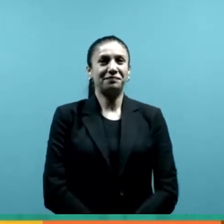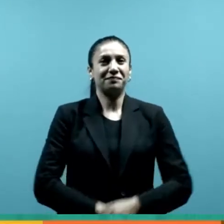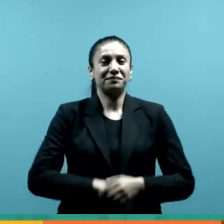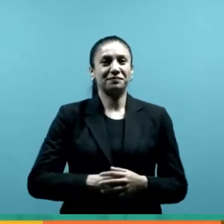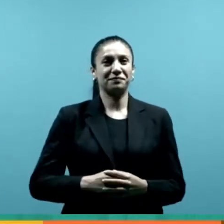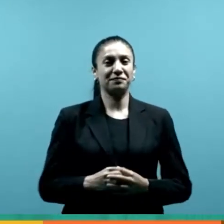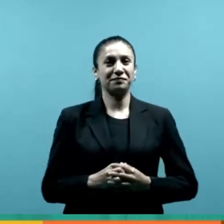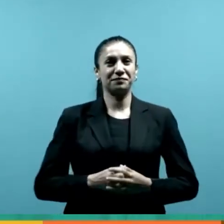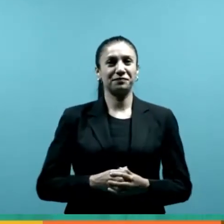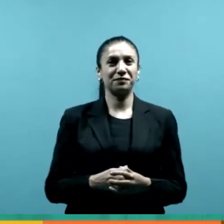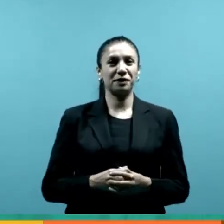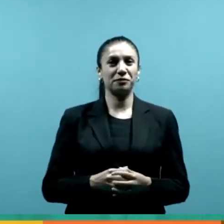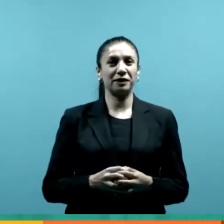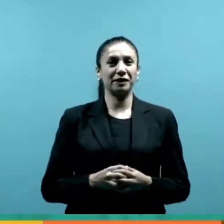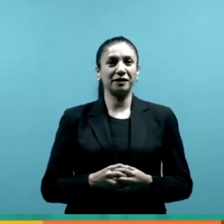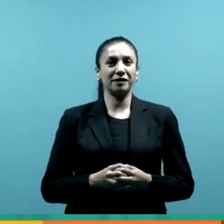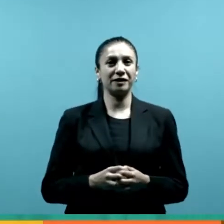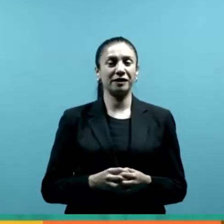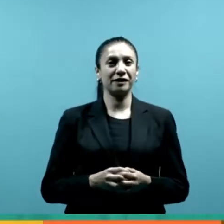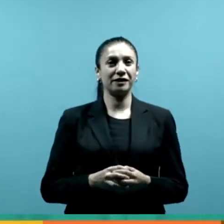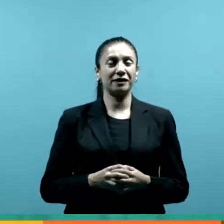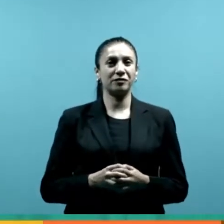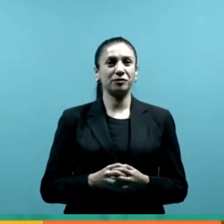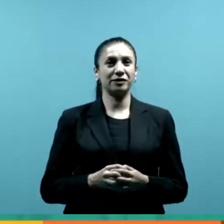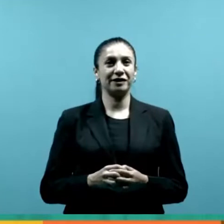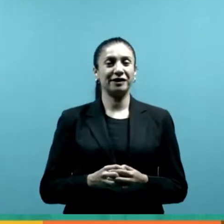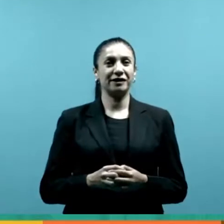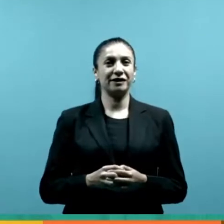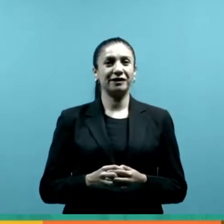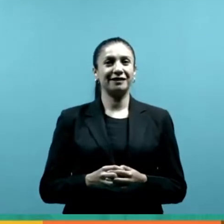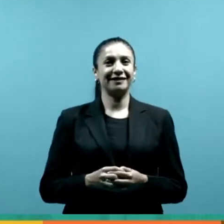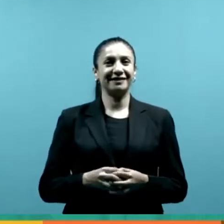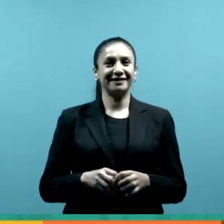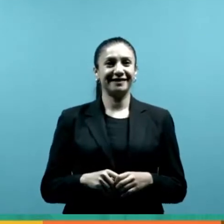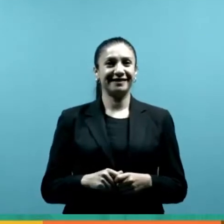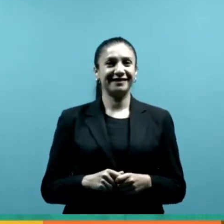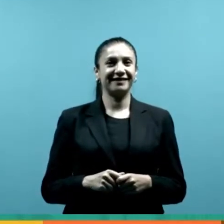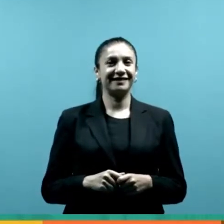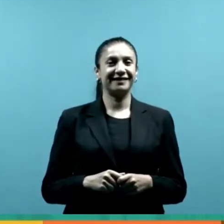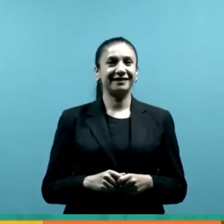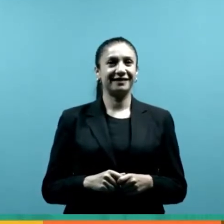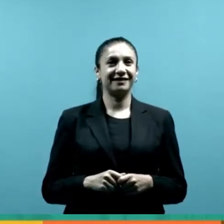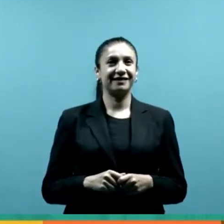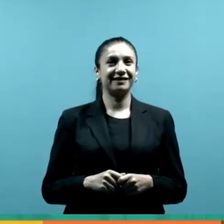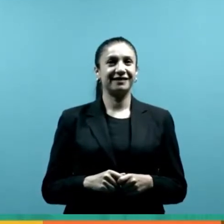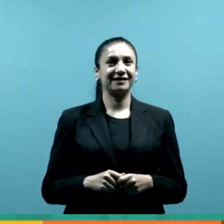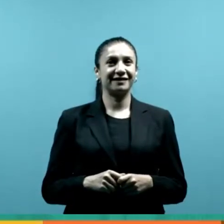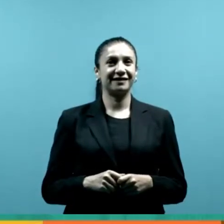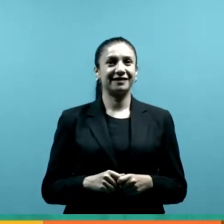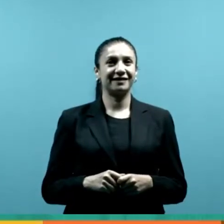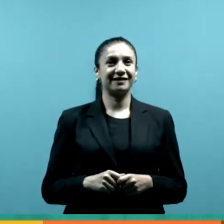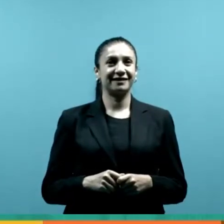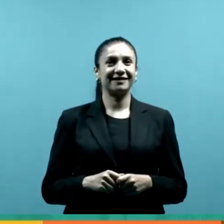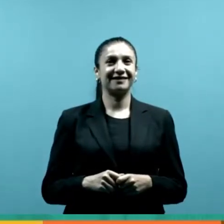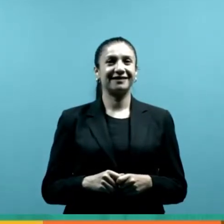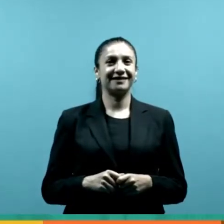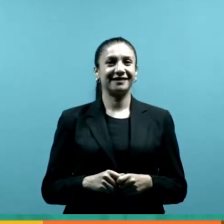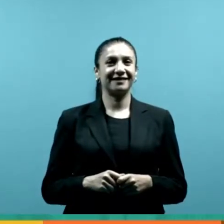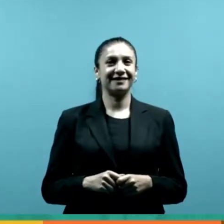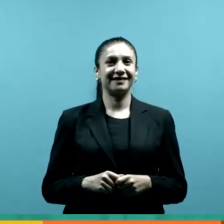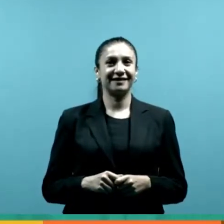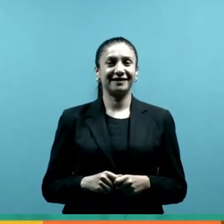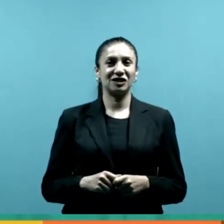it to your context and the reality wherever the listeners of this conference are. Thank you very much for this